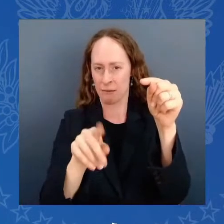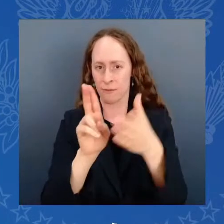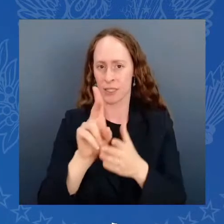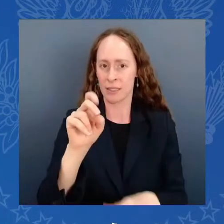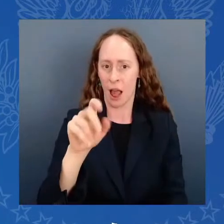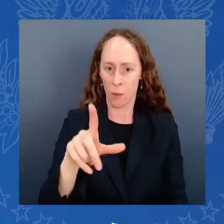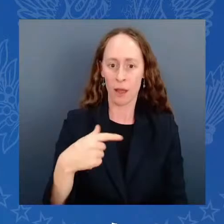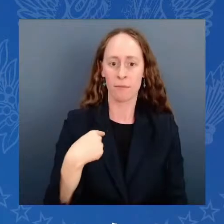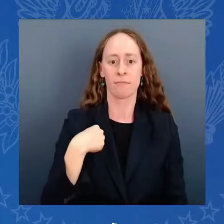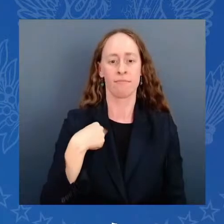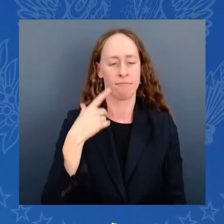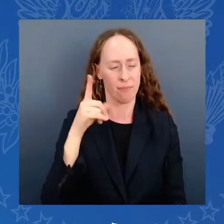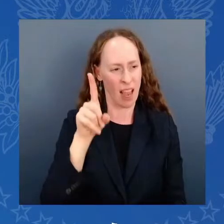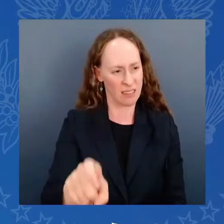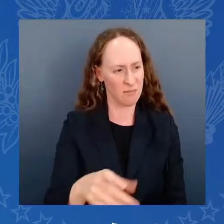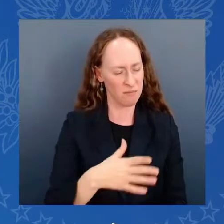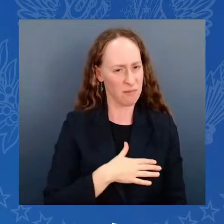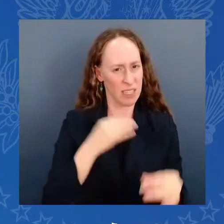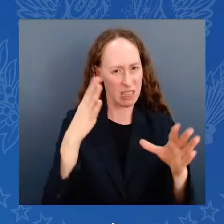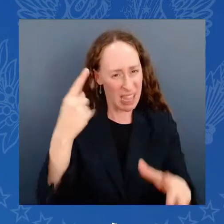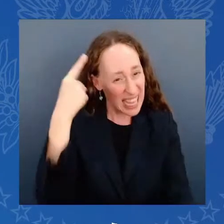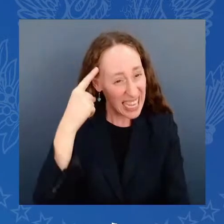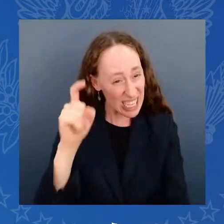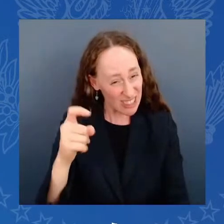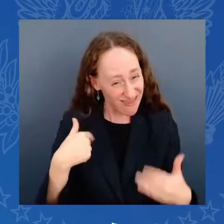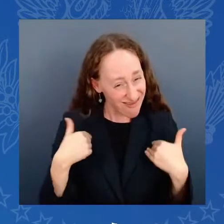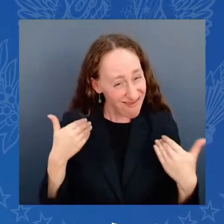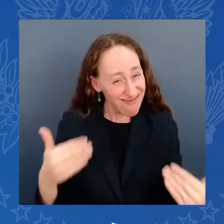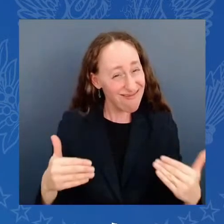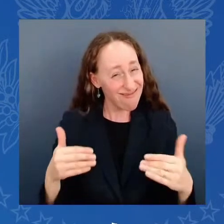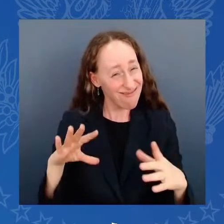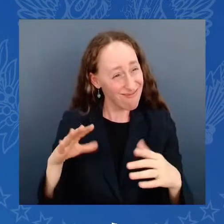remember what Plato said. I'm thinking, what the hell did Plato say?